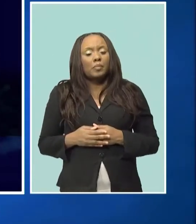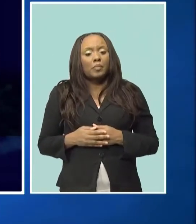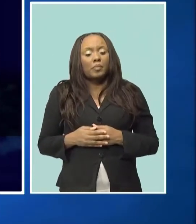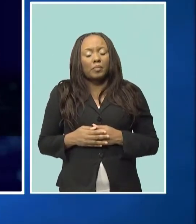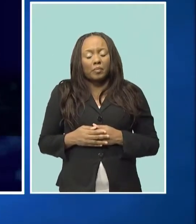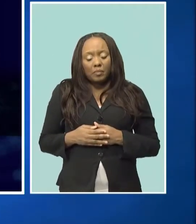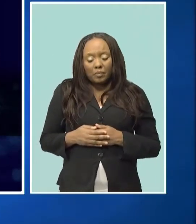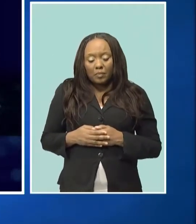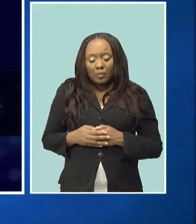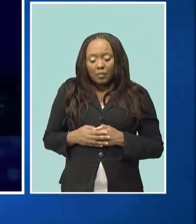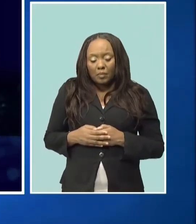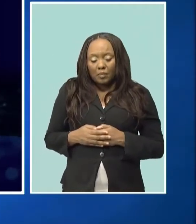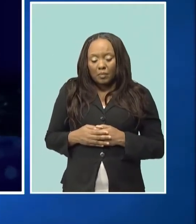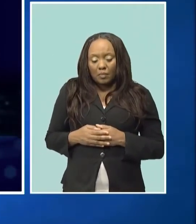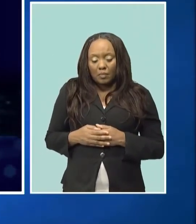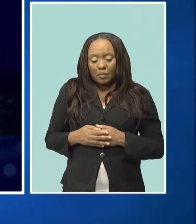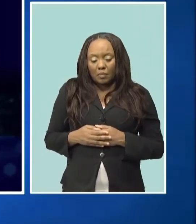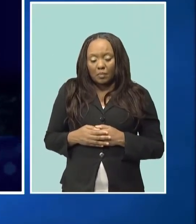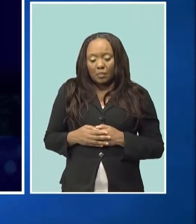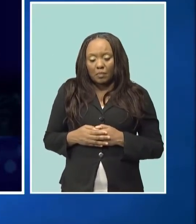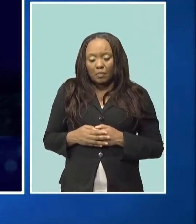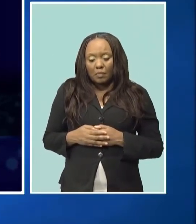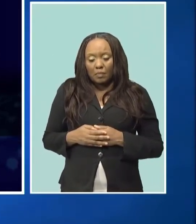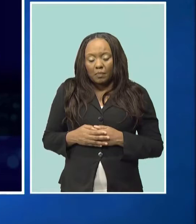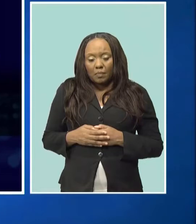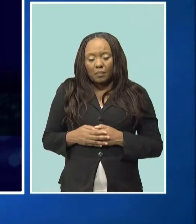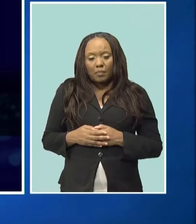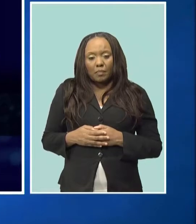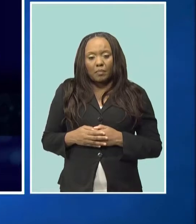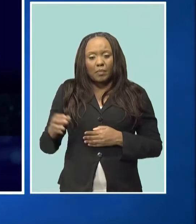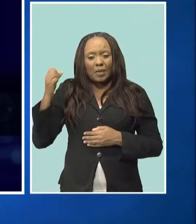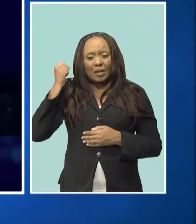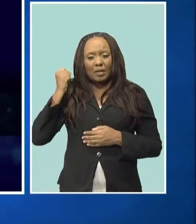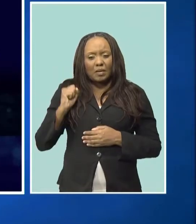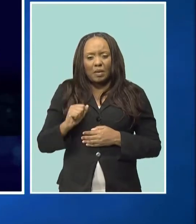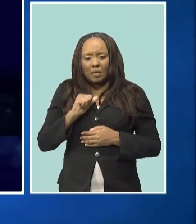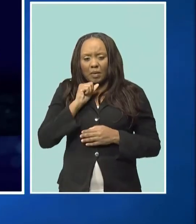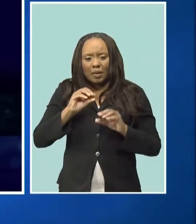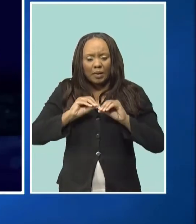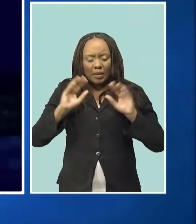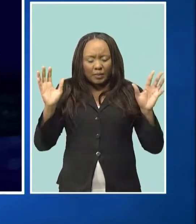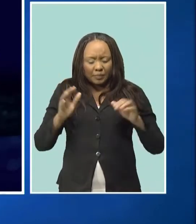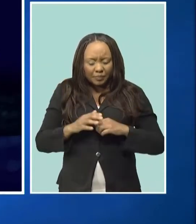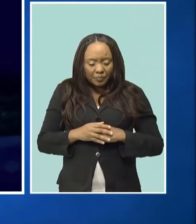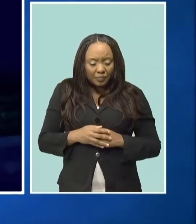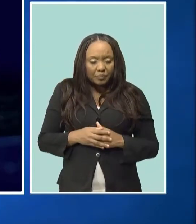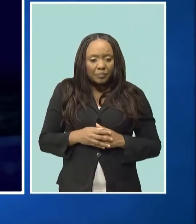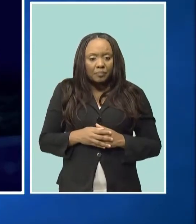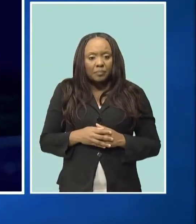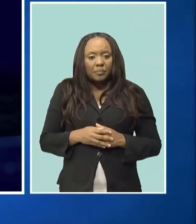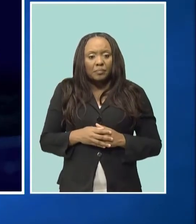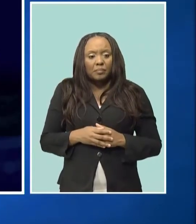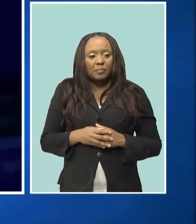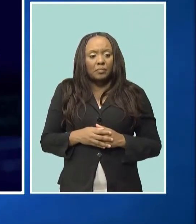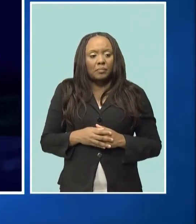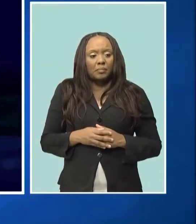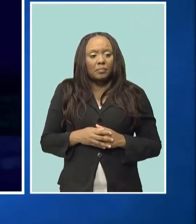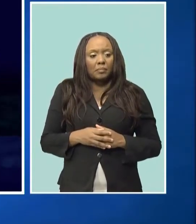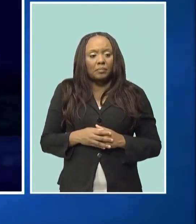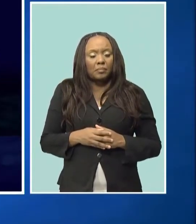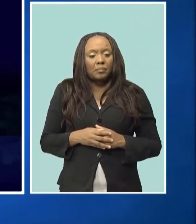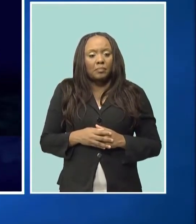We only harvested 27 acres this year. Next year we'll be harvesting over 50